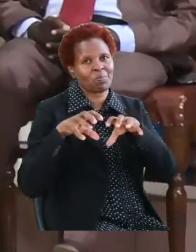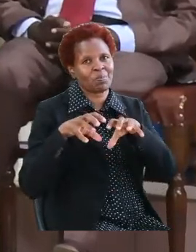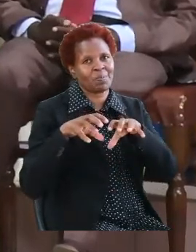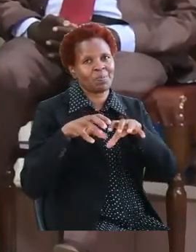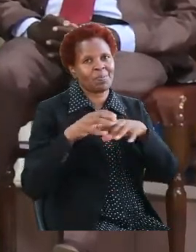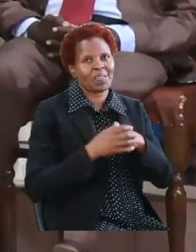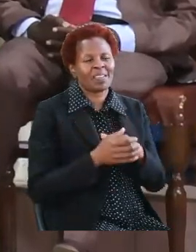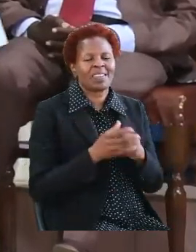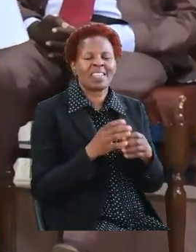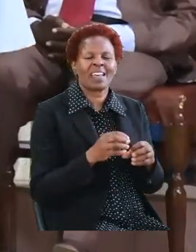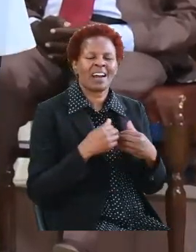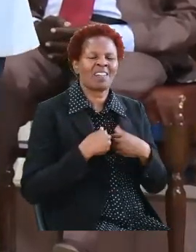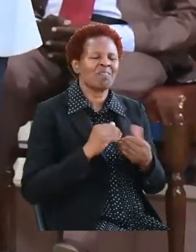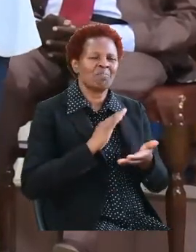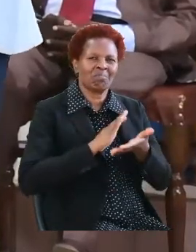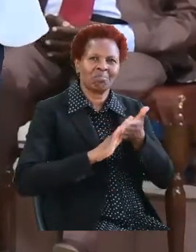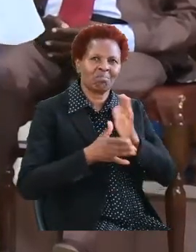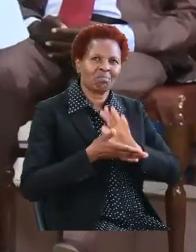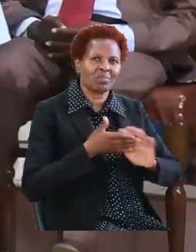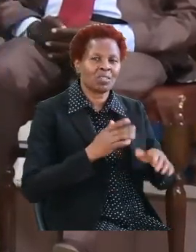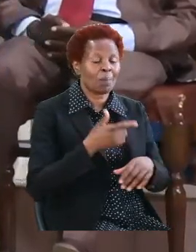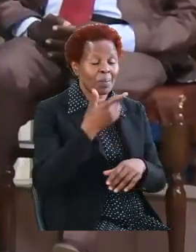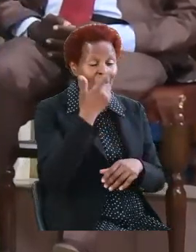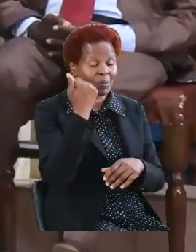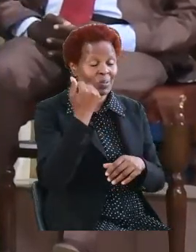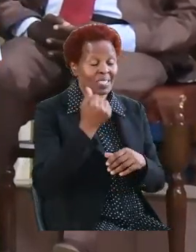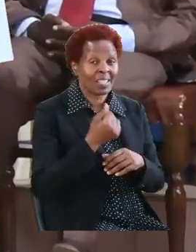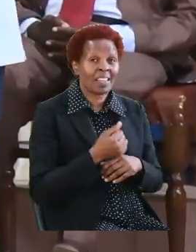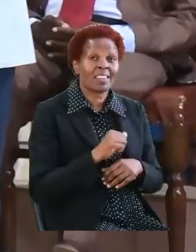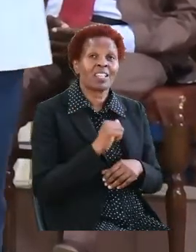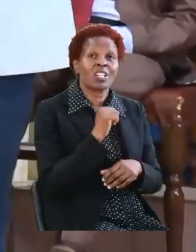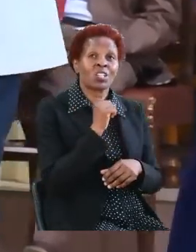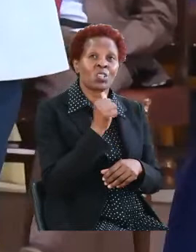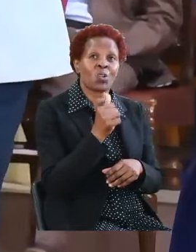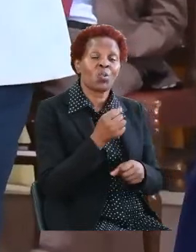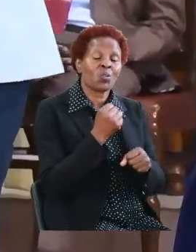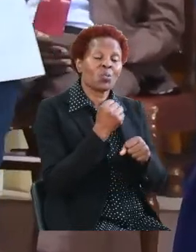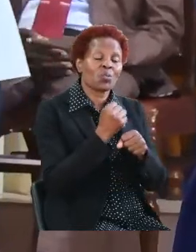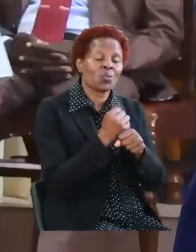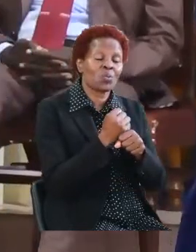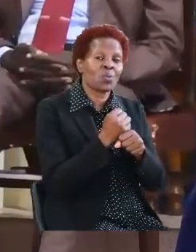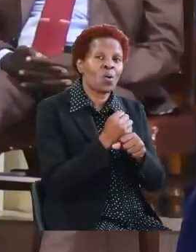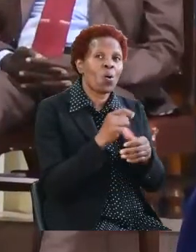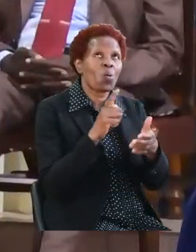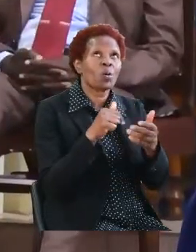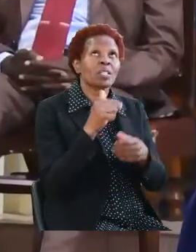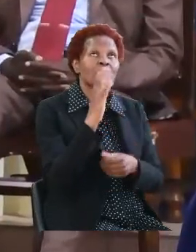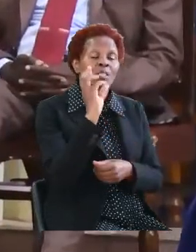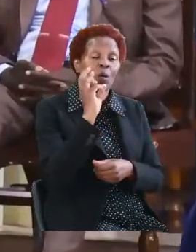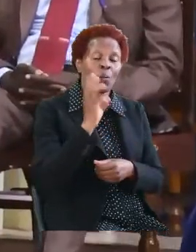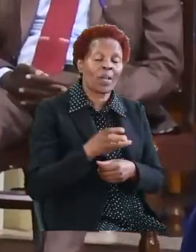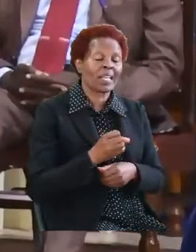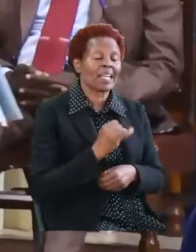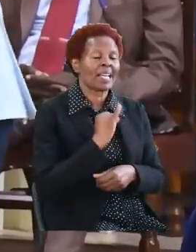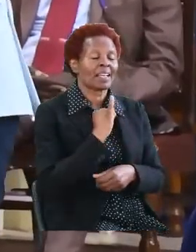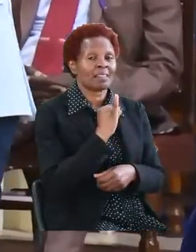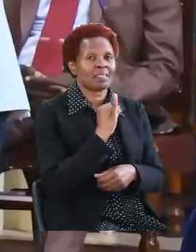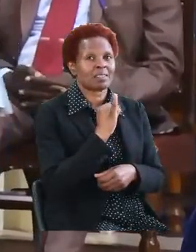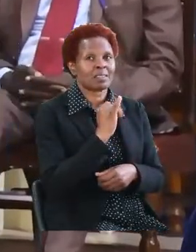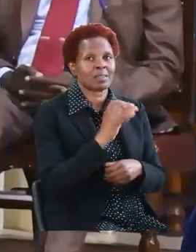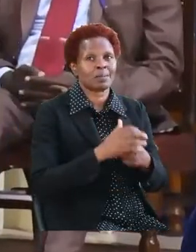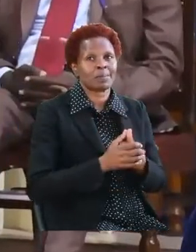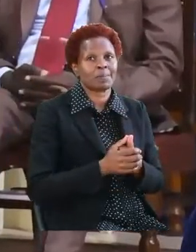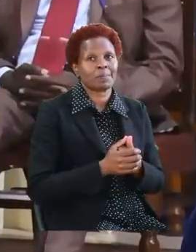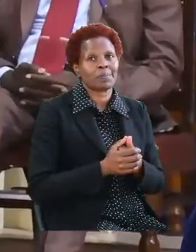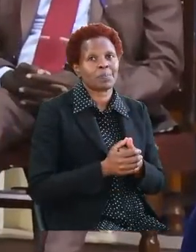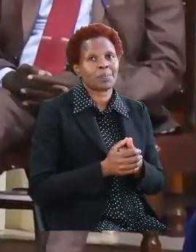were getting nothing because they did not do as the Lord expected them to